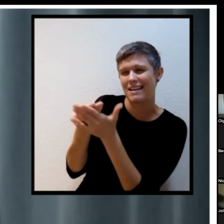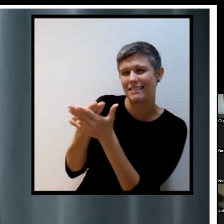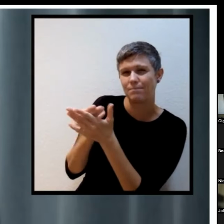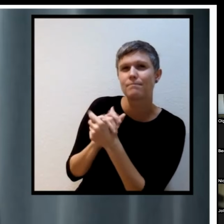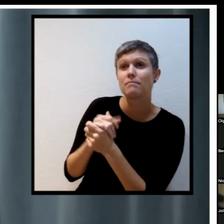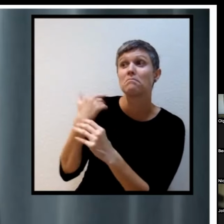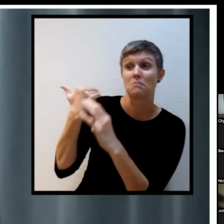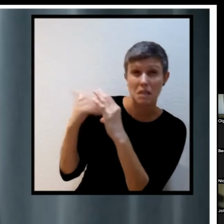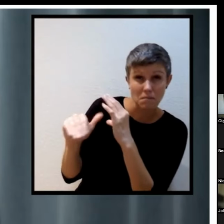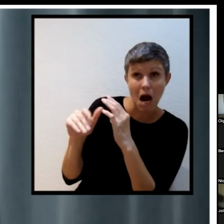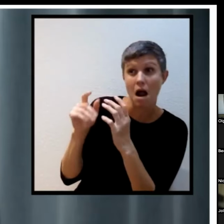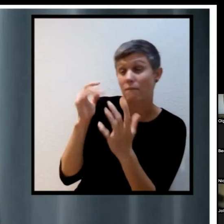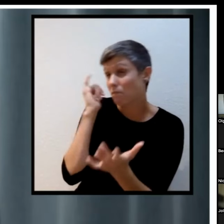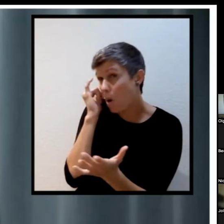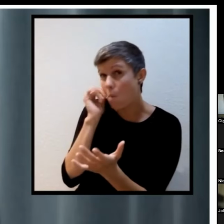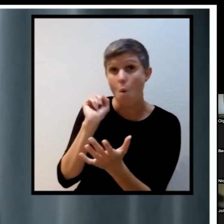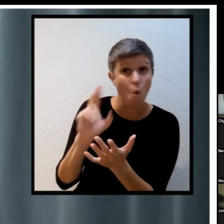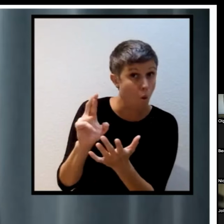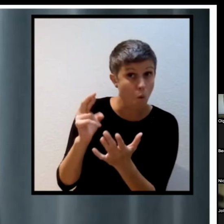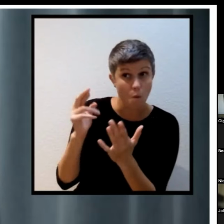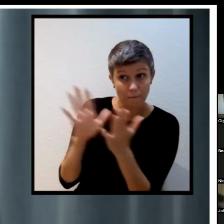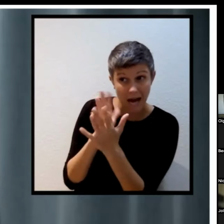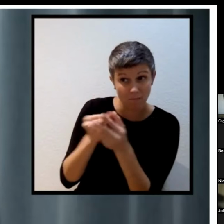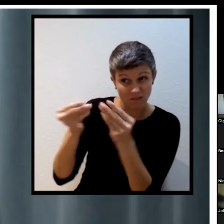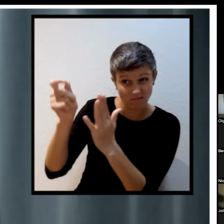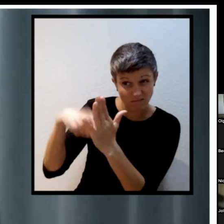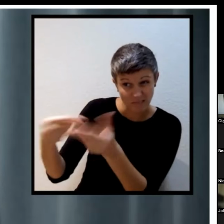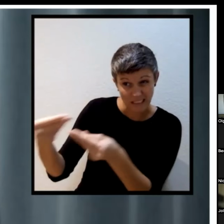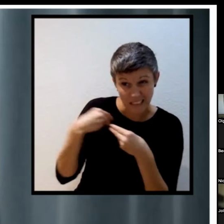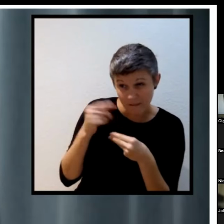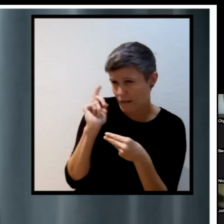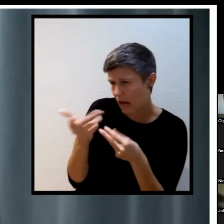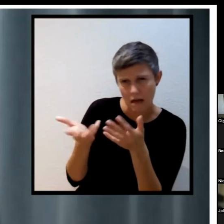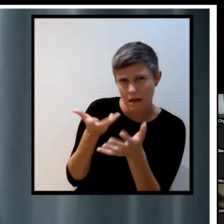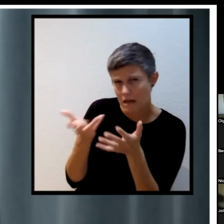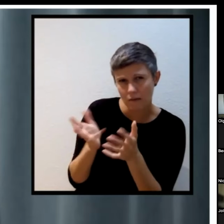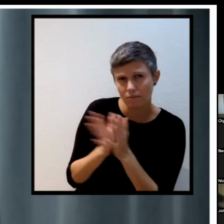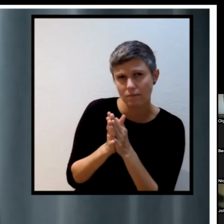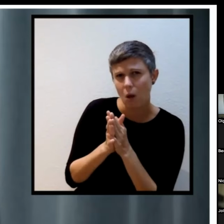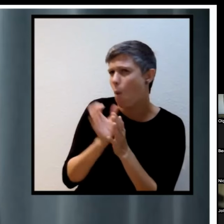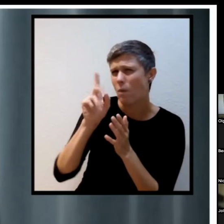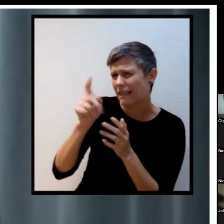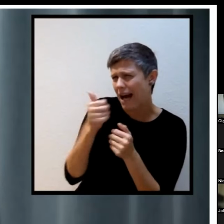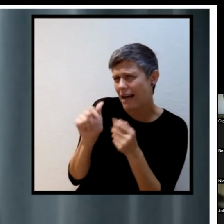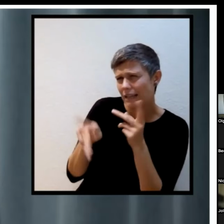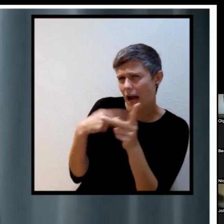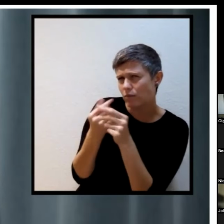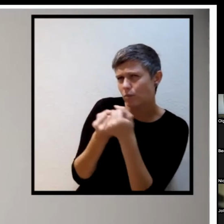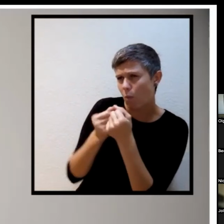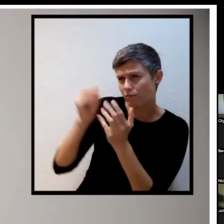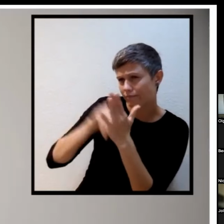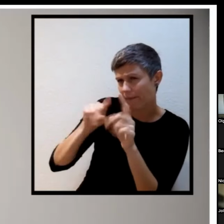out on your phone, or I can give you the forms and you can bring them back later, if that feels safe to you. Do you need any support filling out the